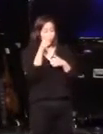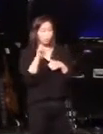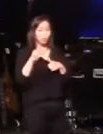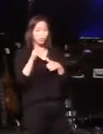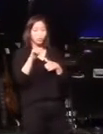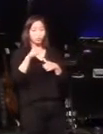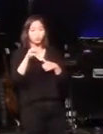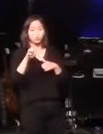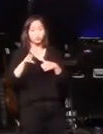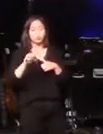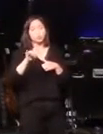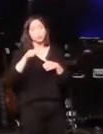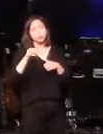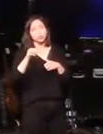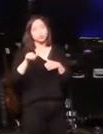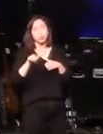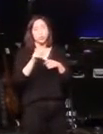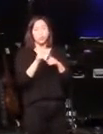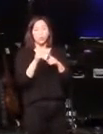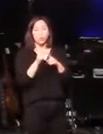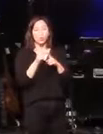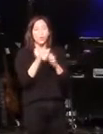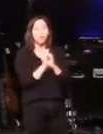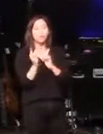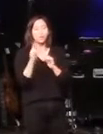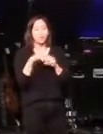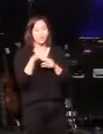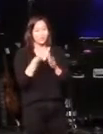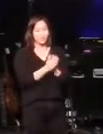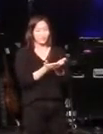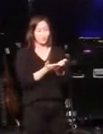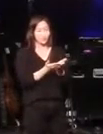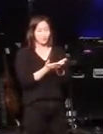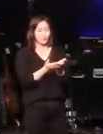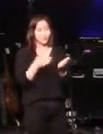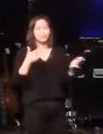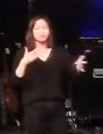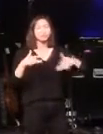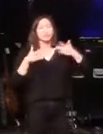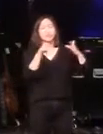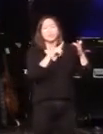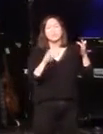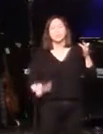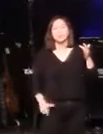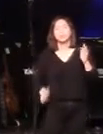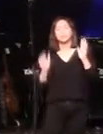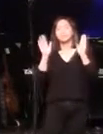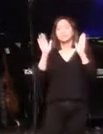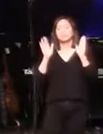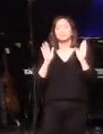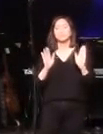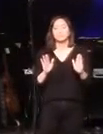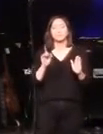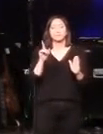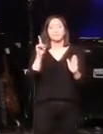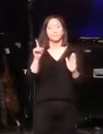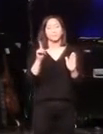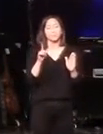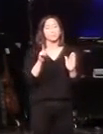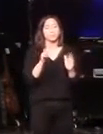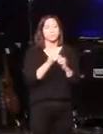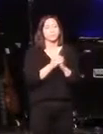really can't get that far without it coming up. I rejoice in the Lord greatly that now at length you have revived your concern for